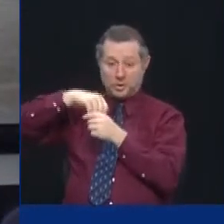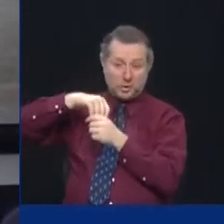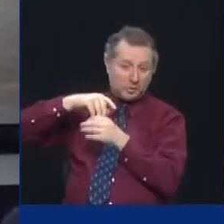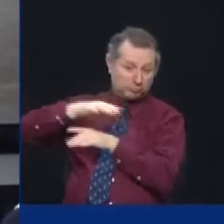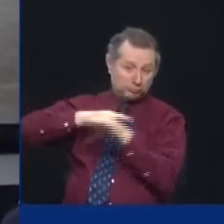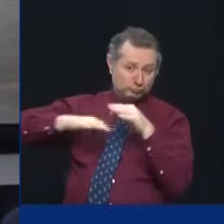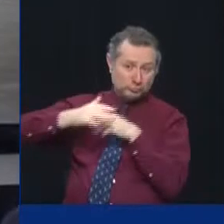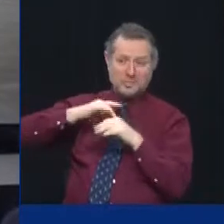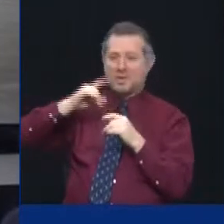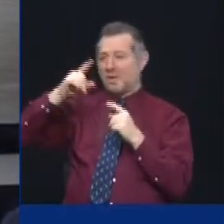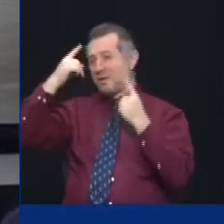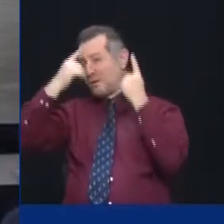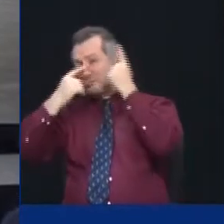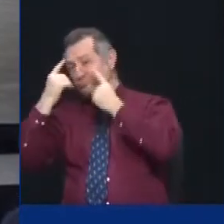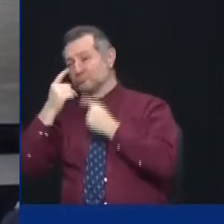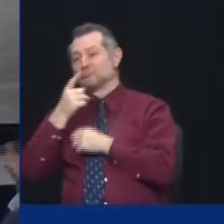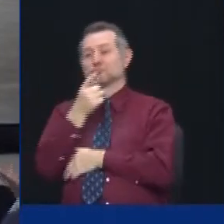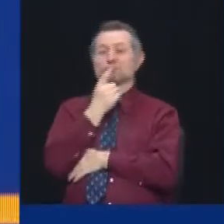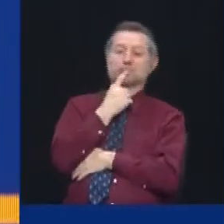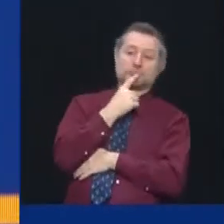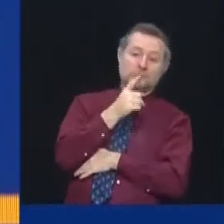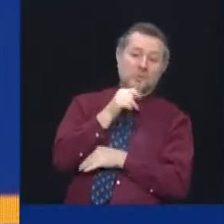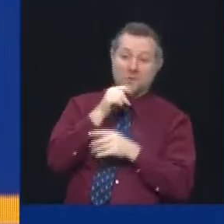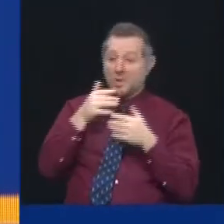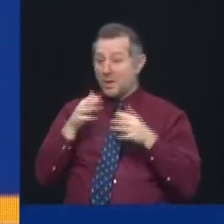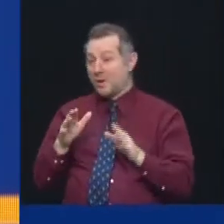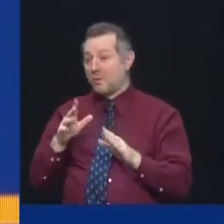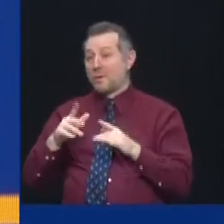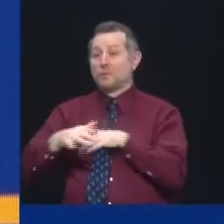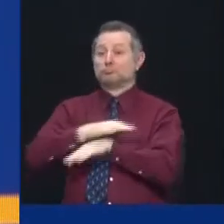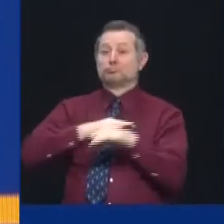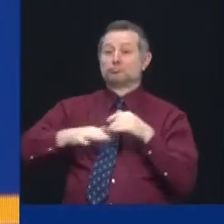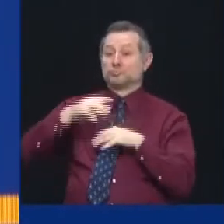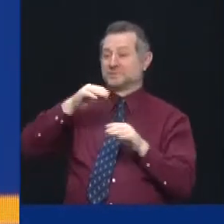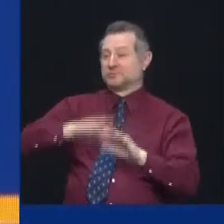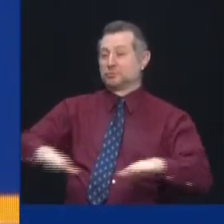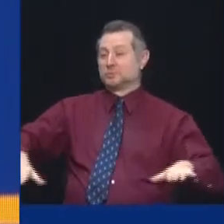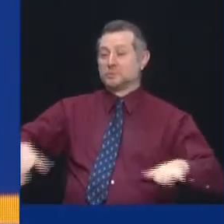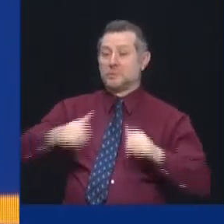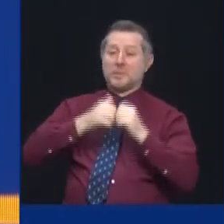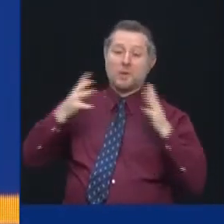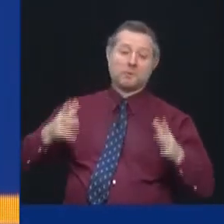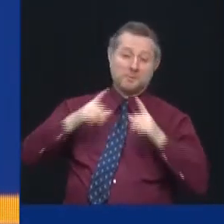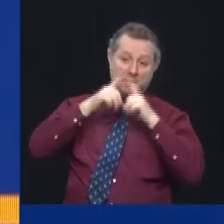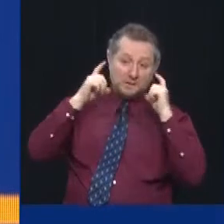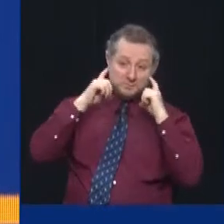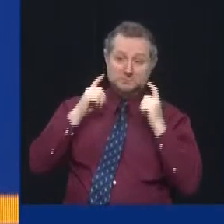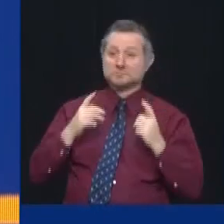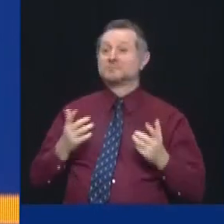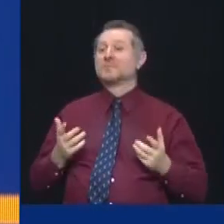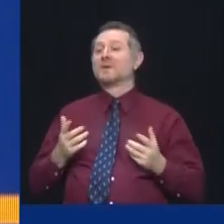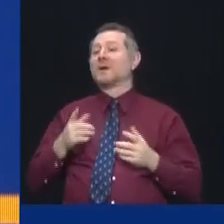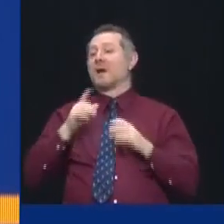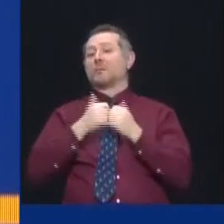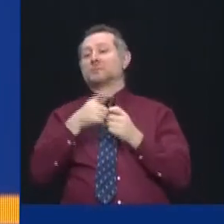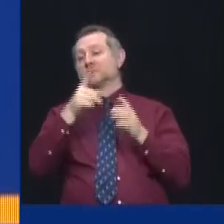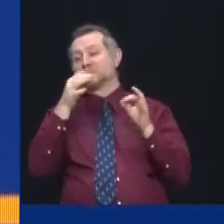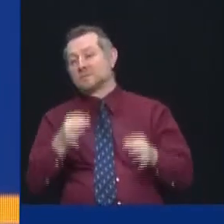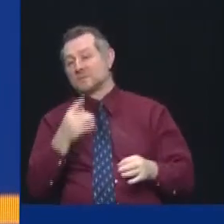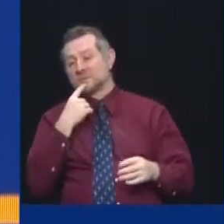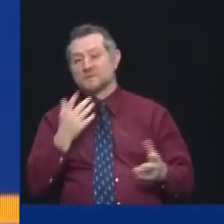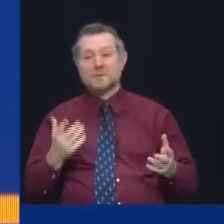to think transformative. This is a time to reimagine. Just get your head to a different place. Don't be